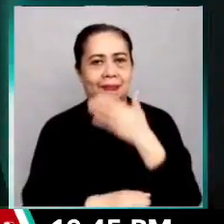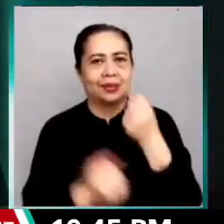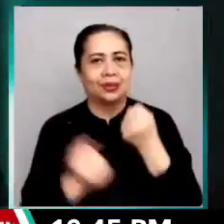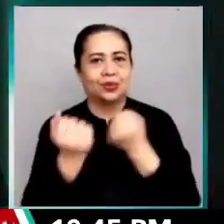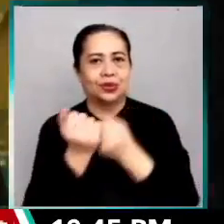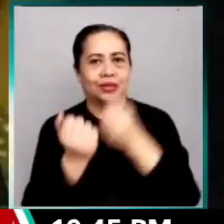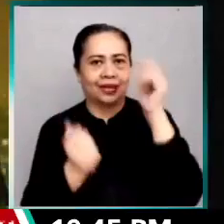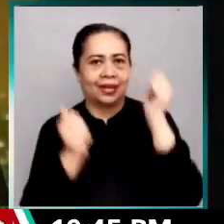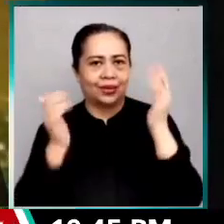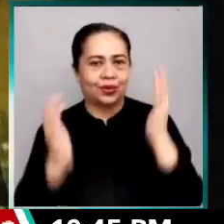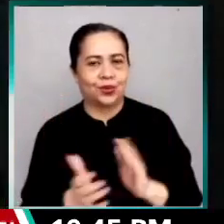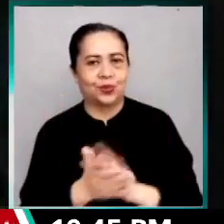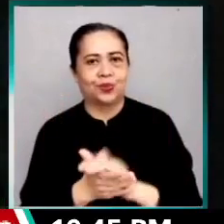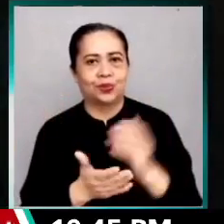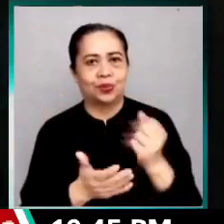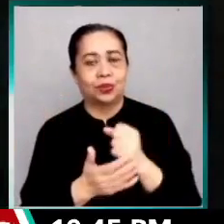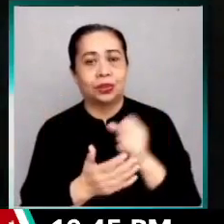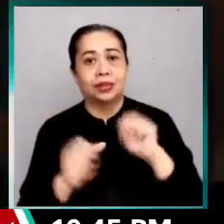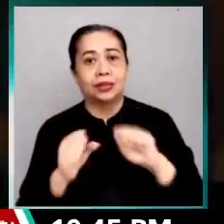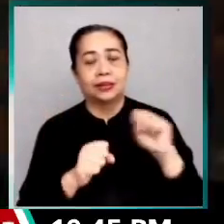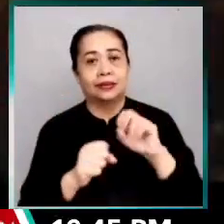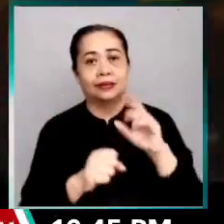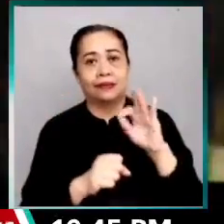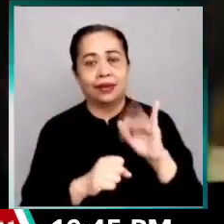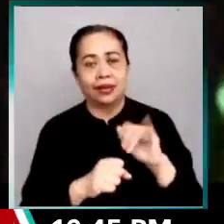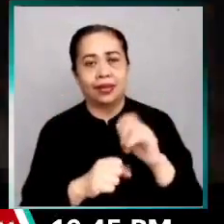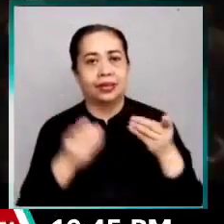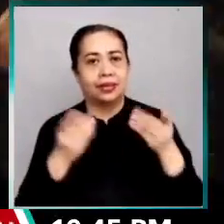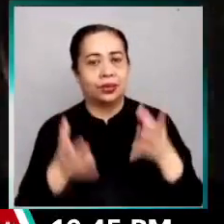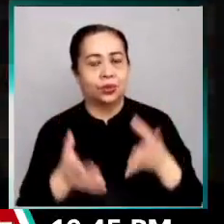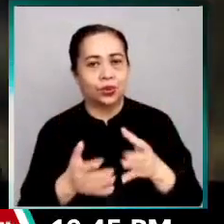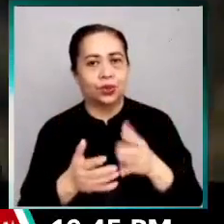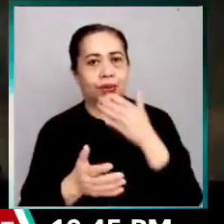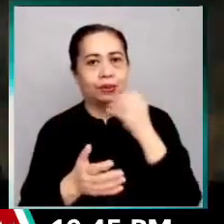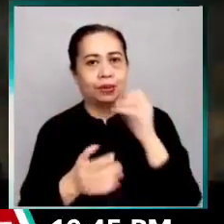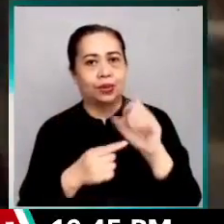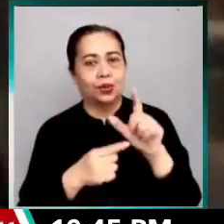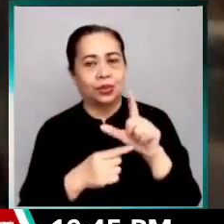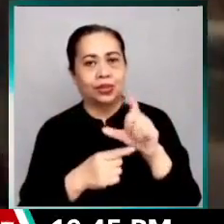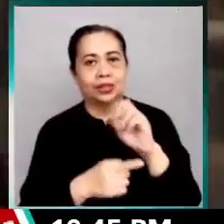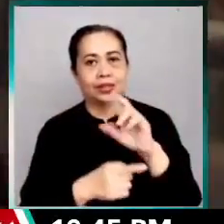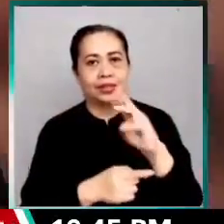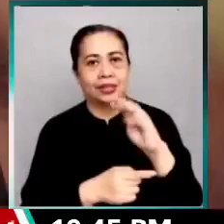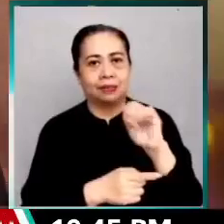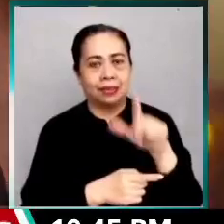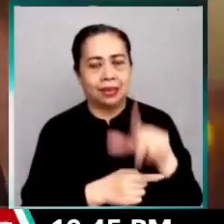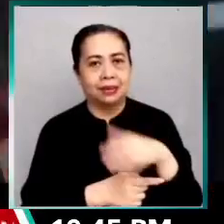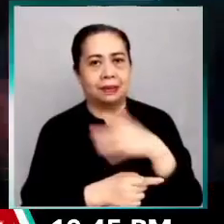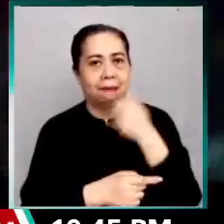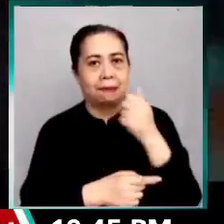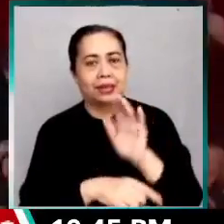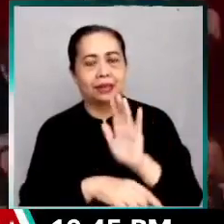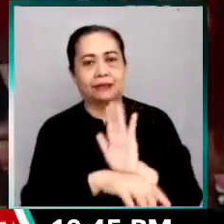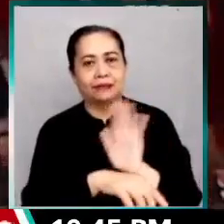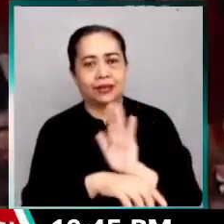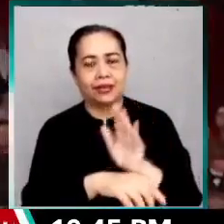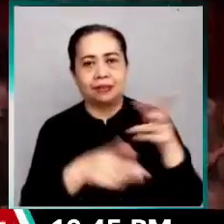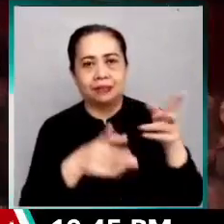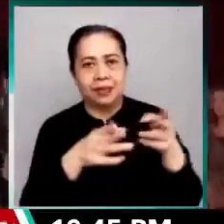sci-fi film among best picture director best original screenplay at best film editing